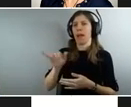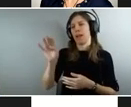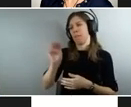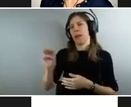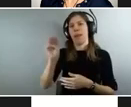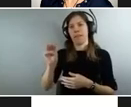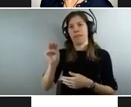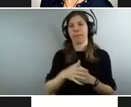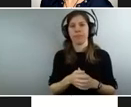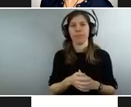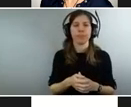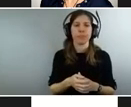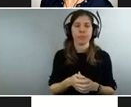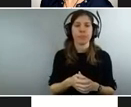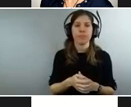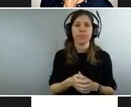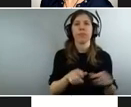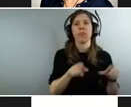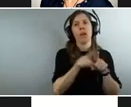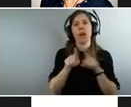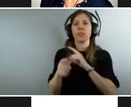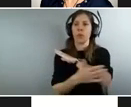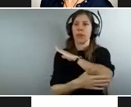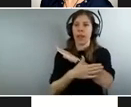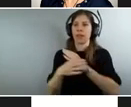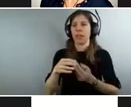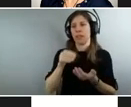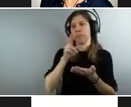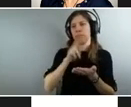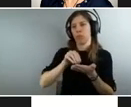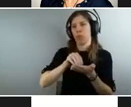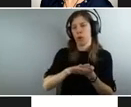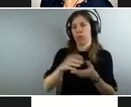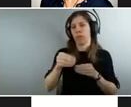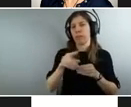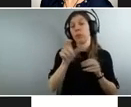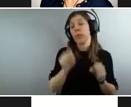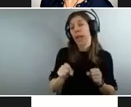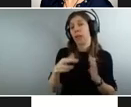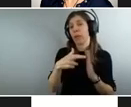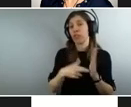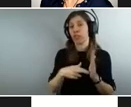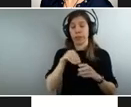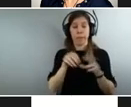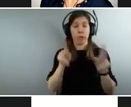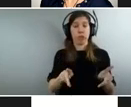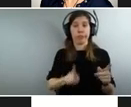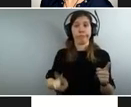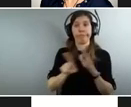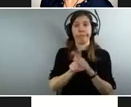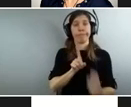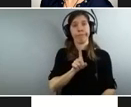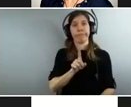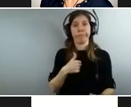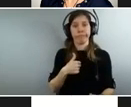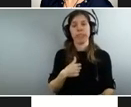Additionally, at the county recorder's office, you can register in person. Currently, there just aren't